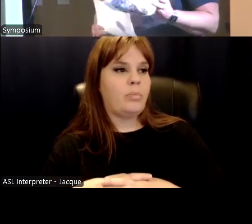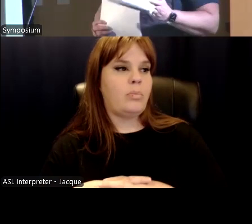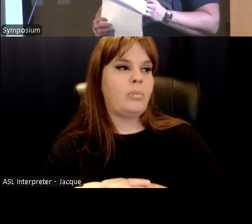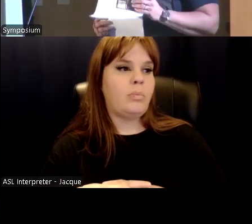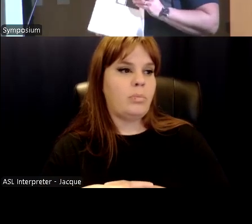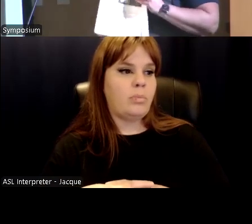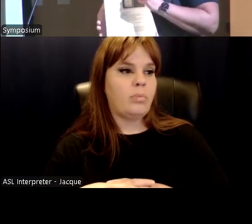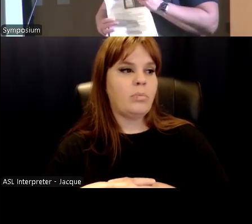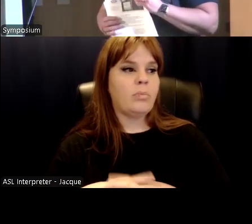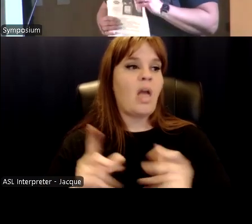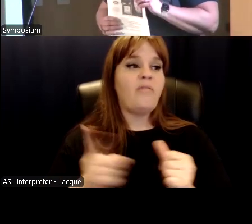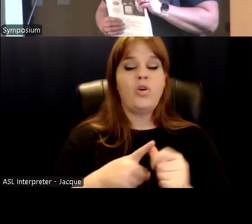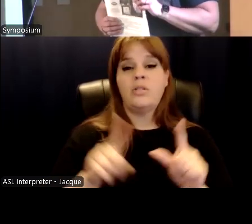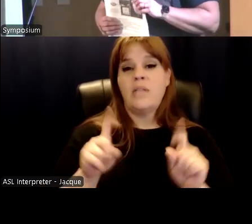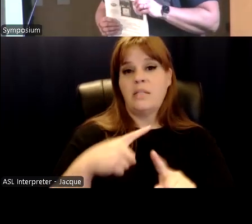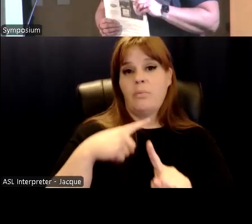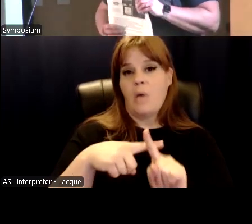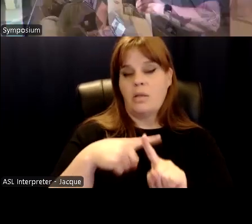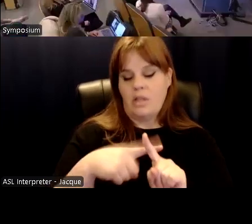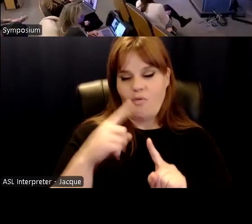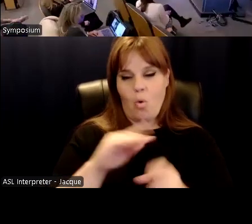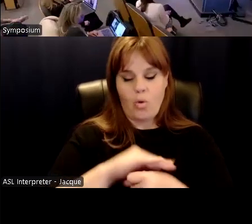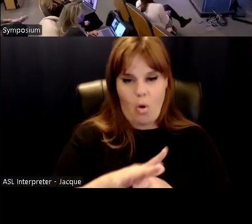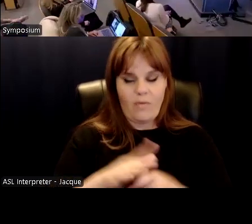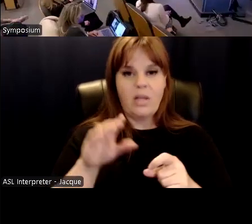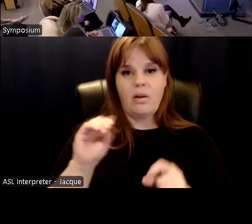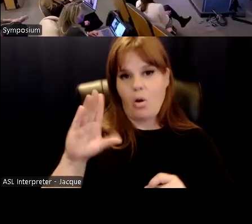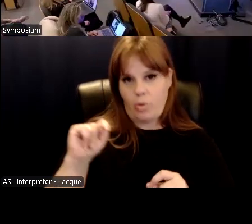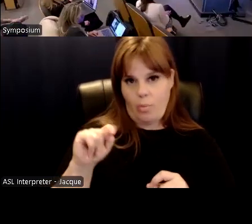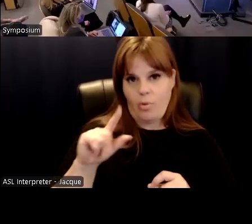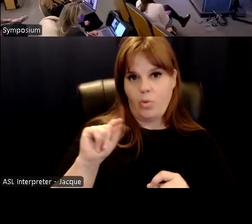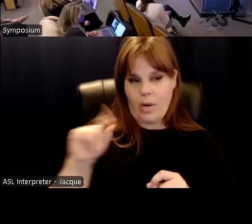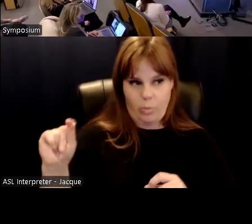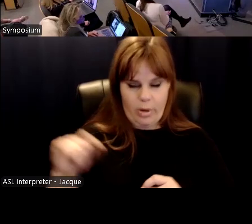I first tested positive for COVID in October of 2020.